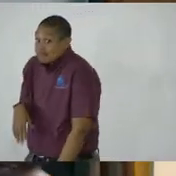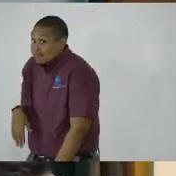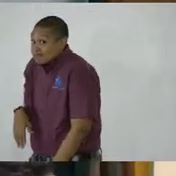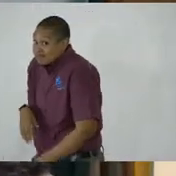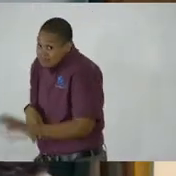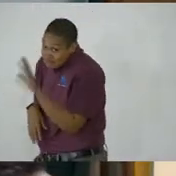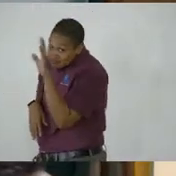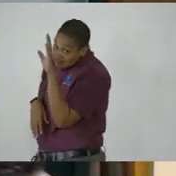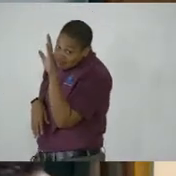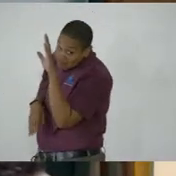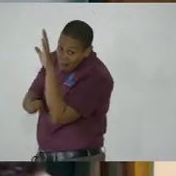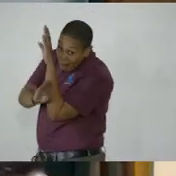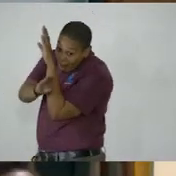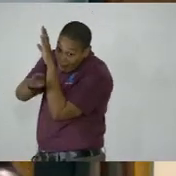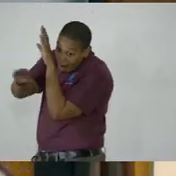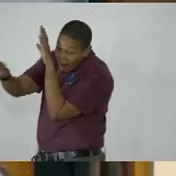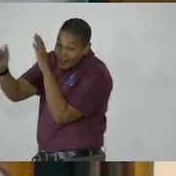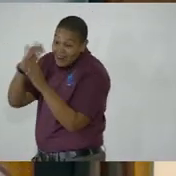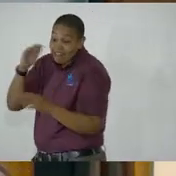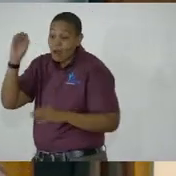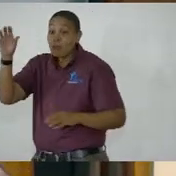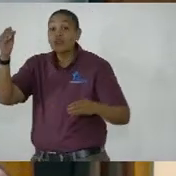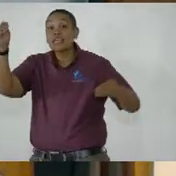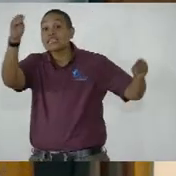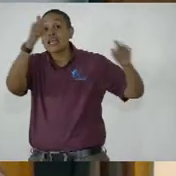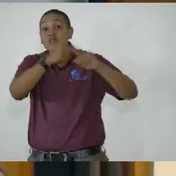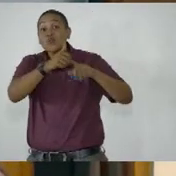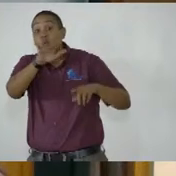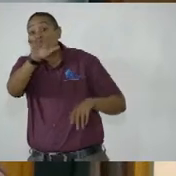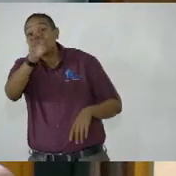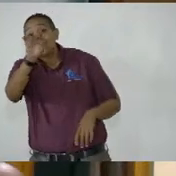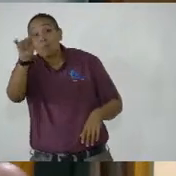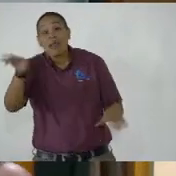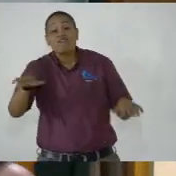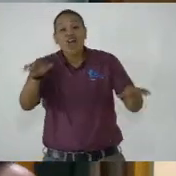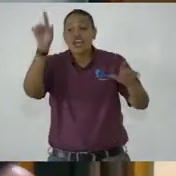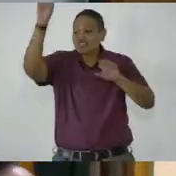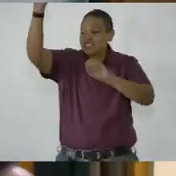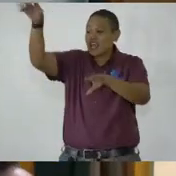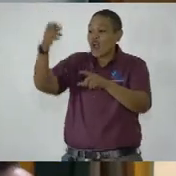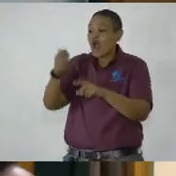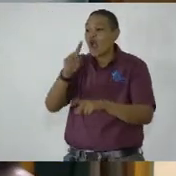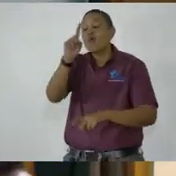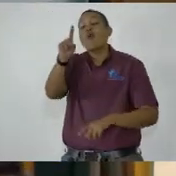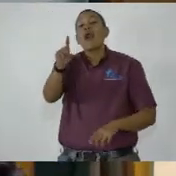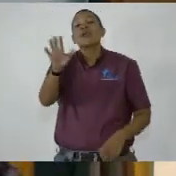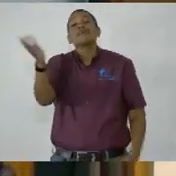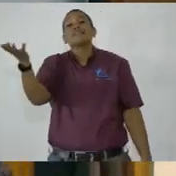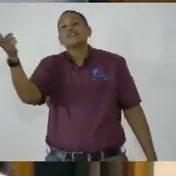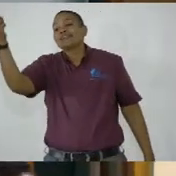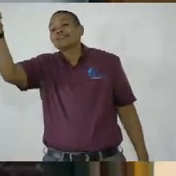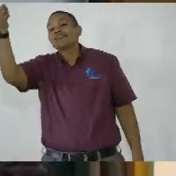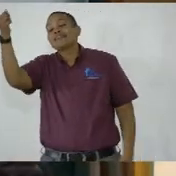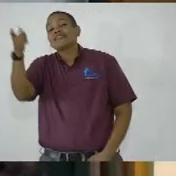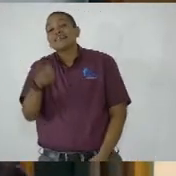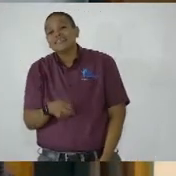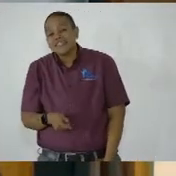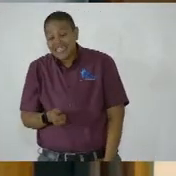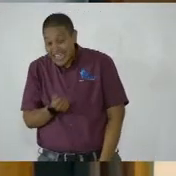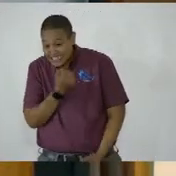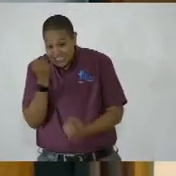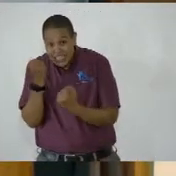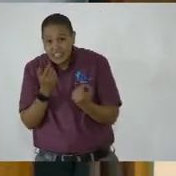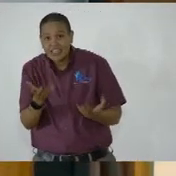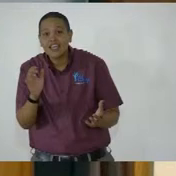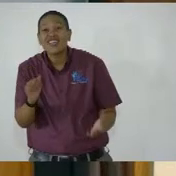together, Madam Speaker, and sell them to the cement factory or to one of the cane industry,